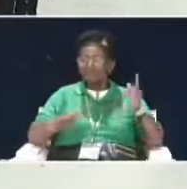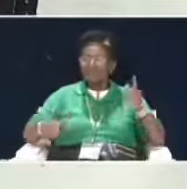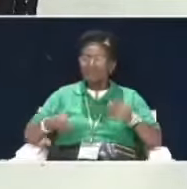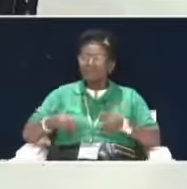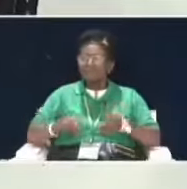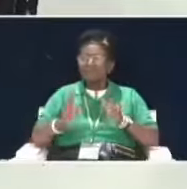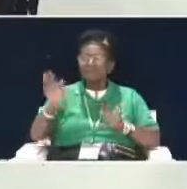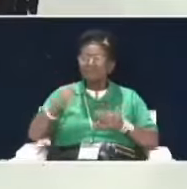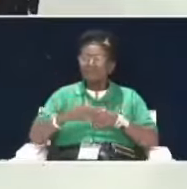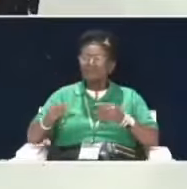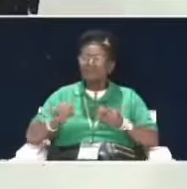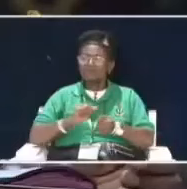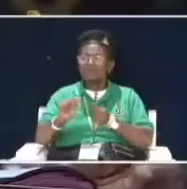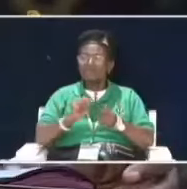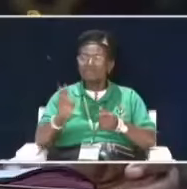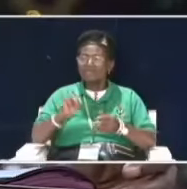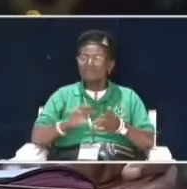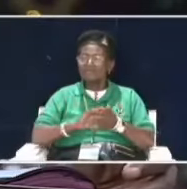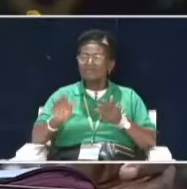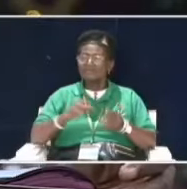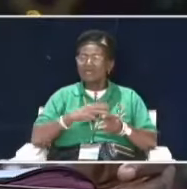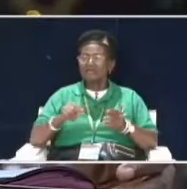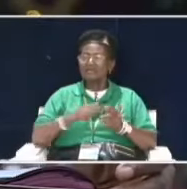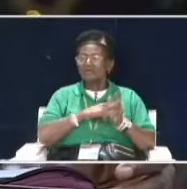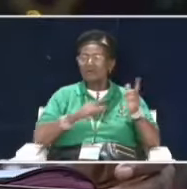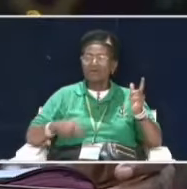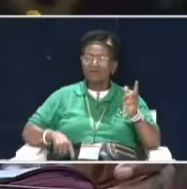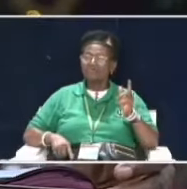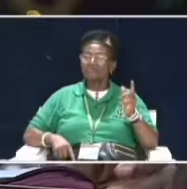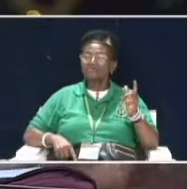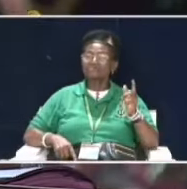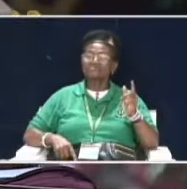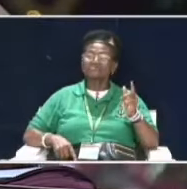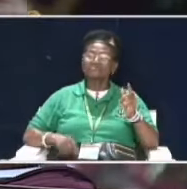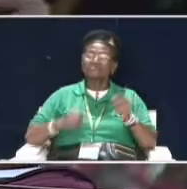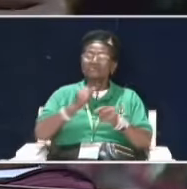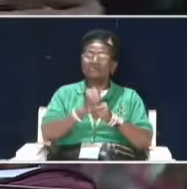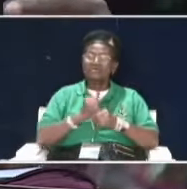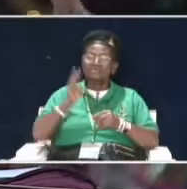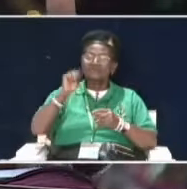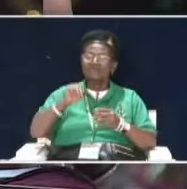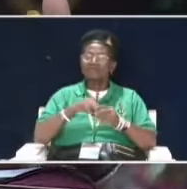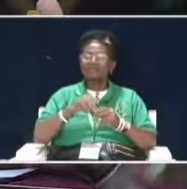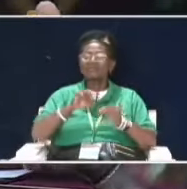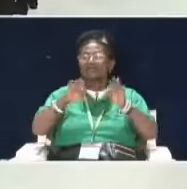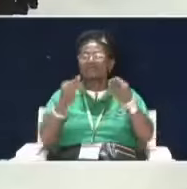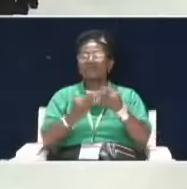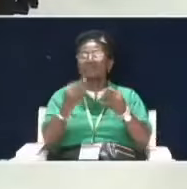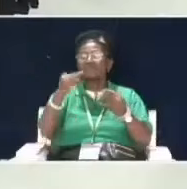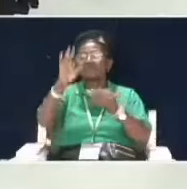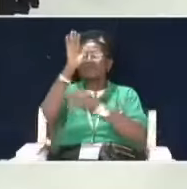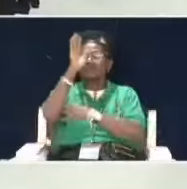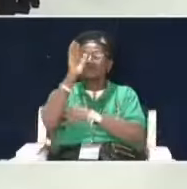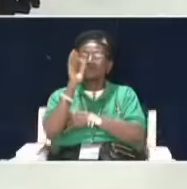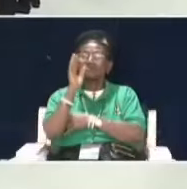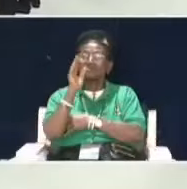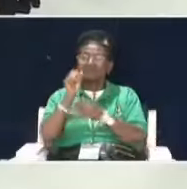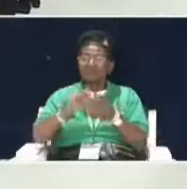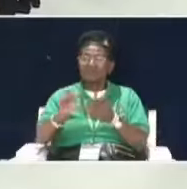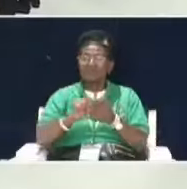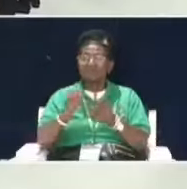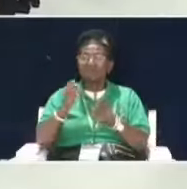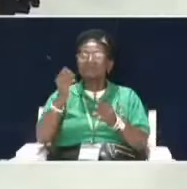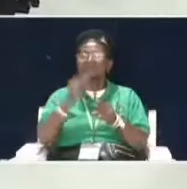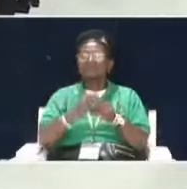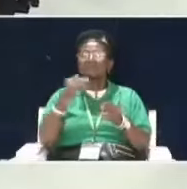them clean. And Lord, receive them into the family of God. Write their names in the